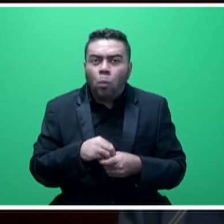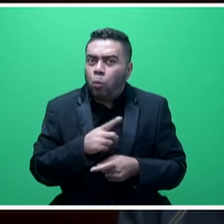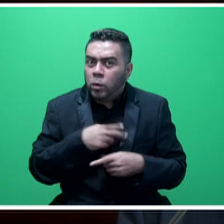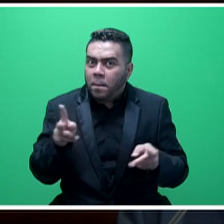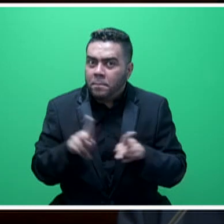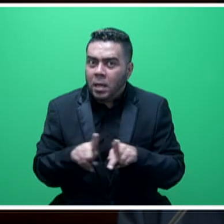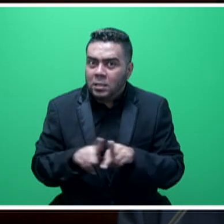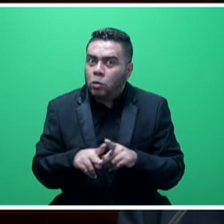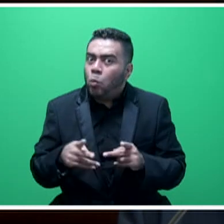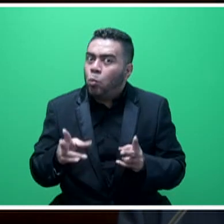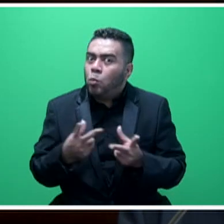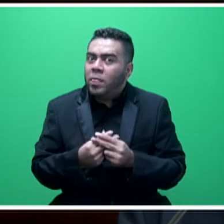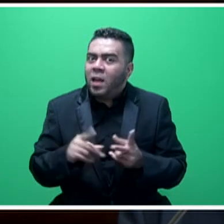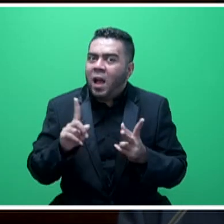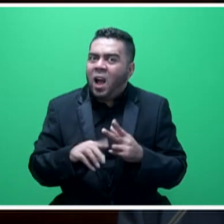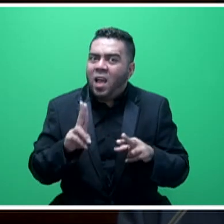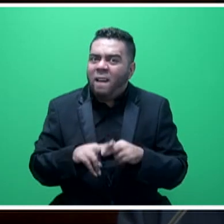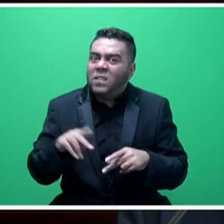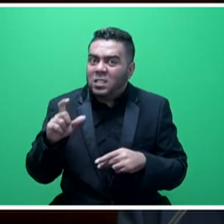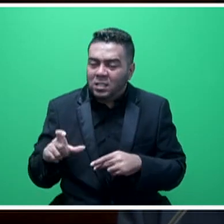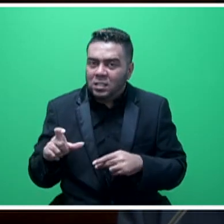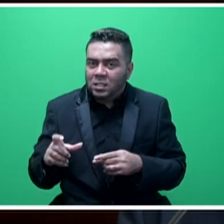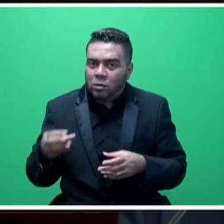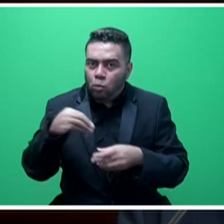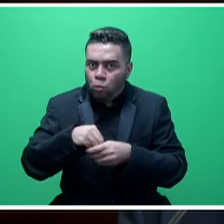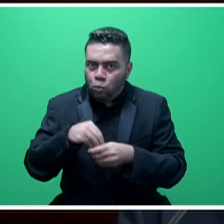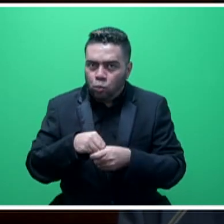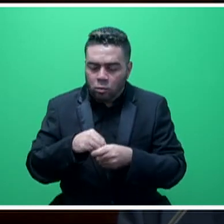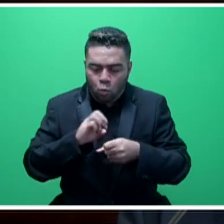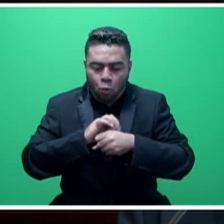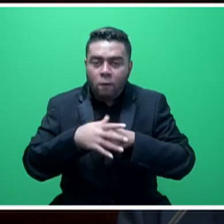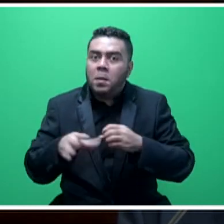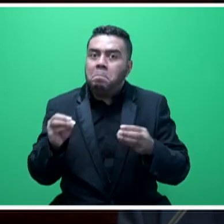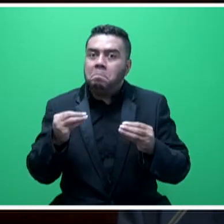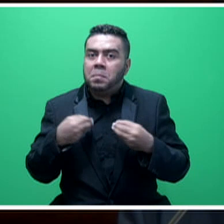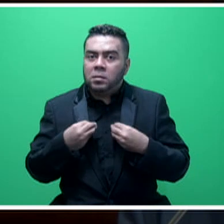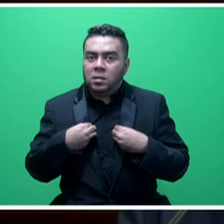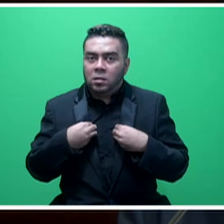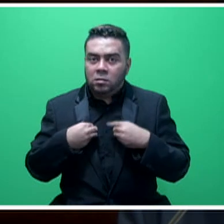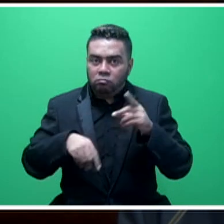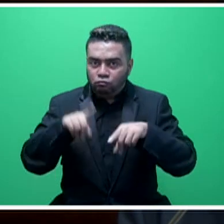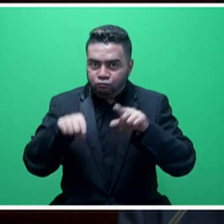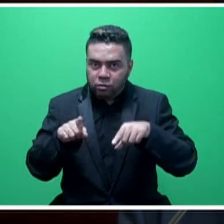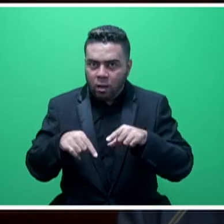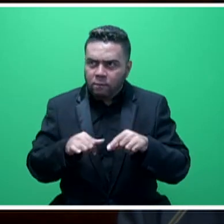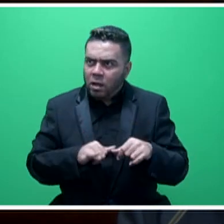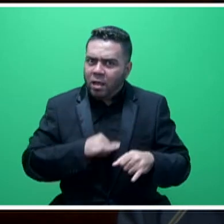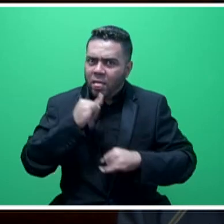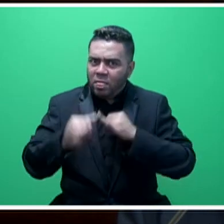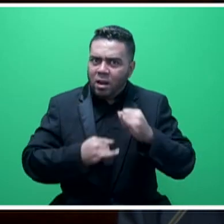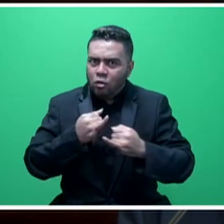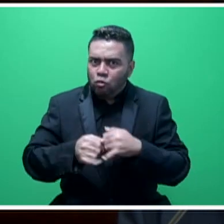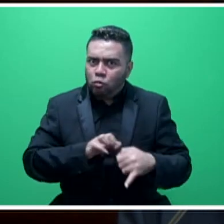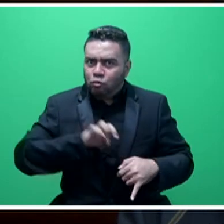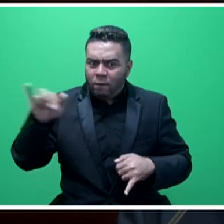partnered with the IFC to conduct a COVID business survey. The study revealed that if international travel doesn't resume in the next few